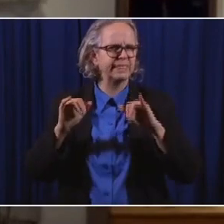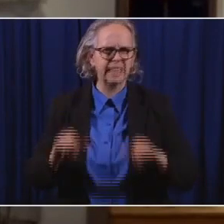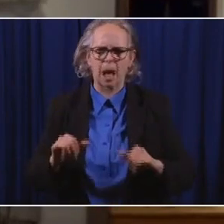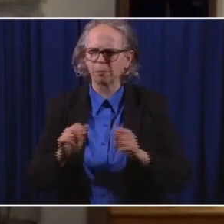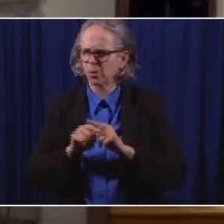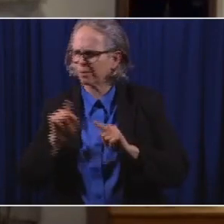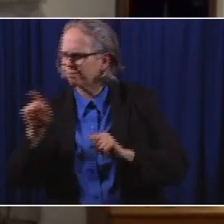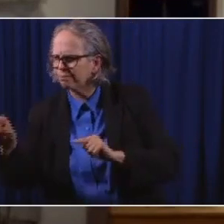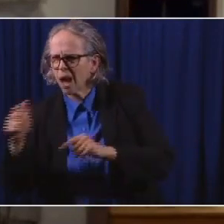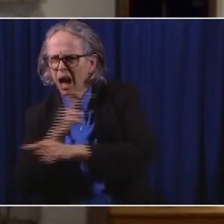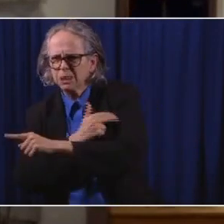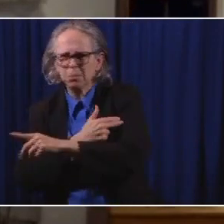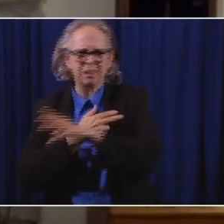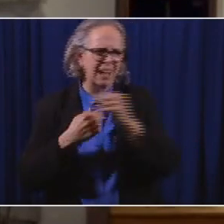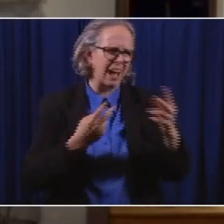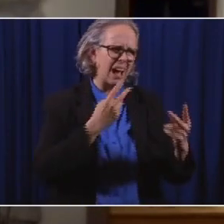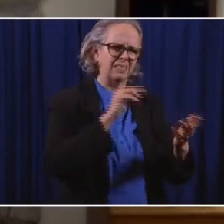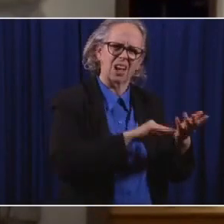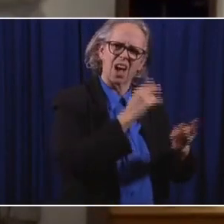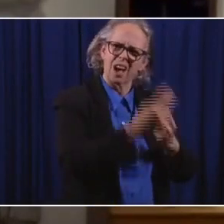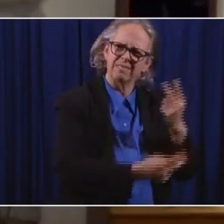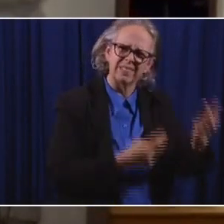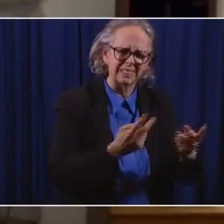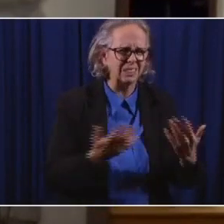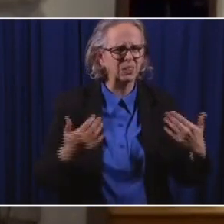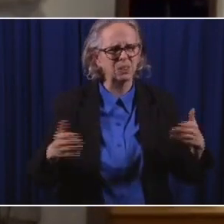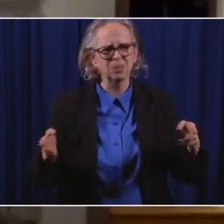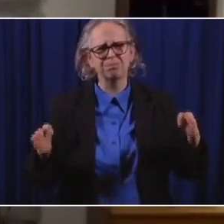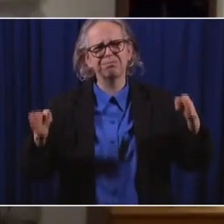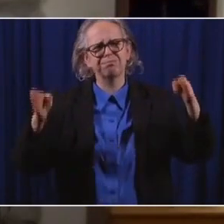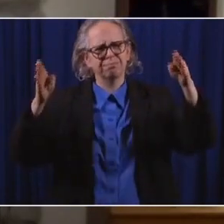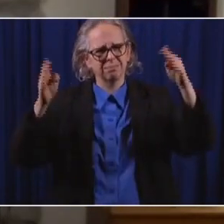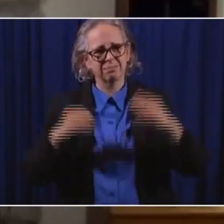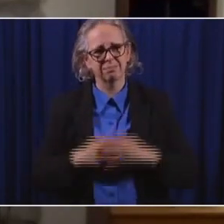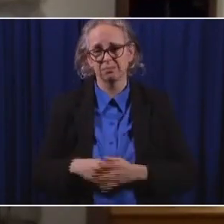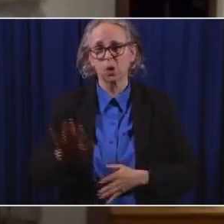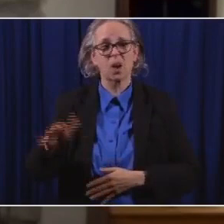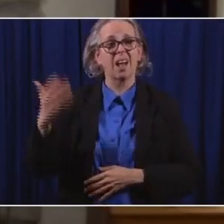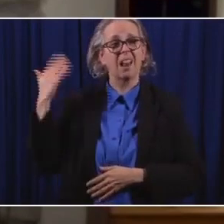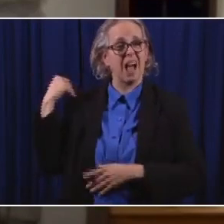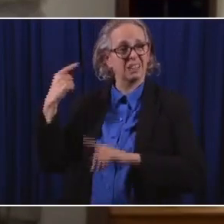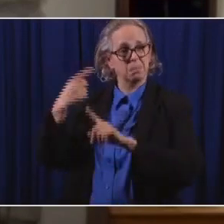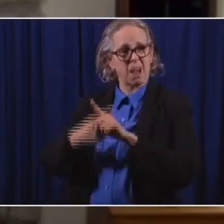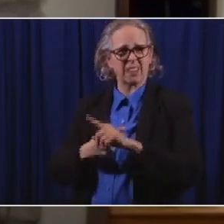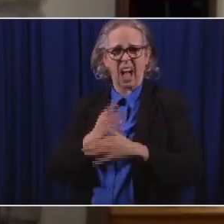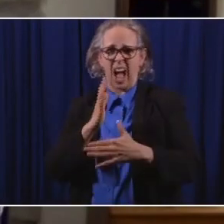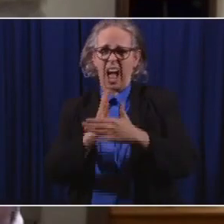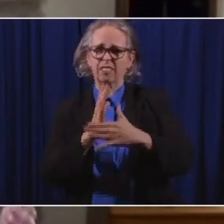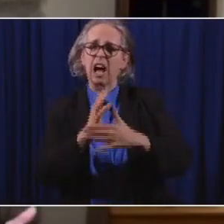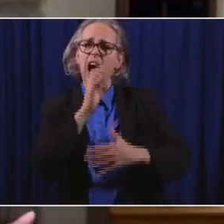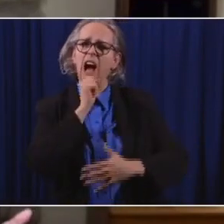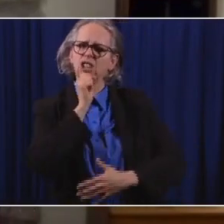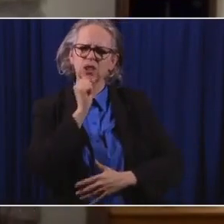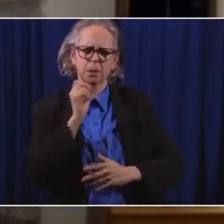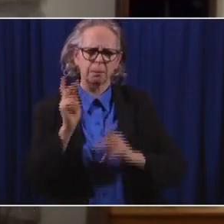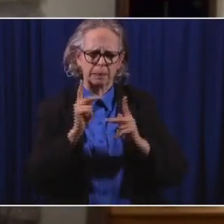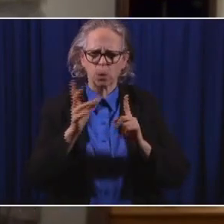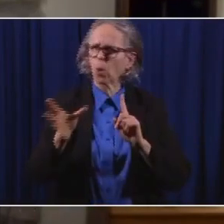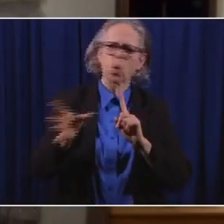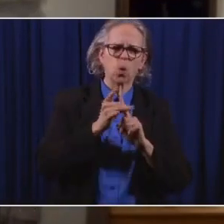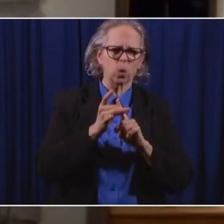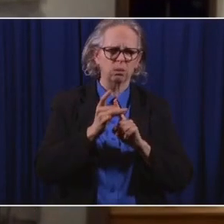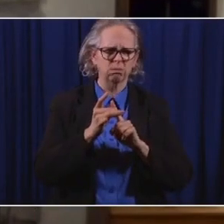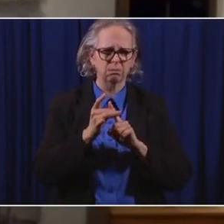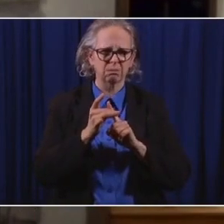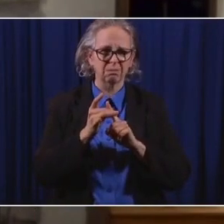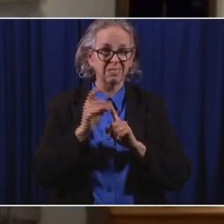During the past month, the average age of cases in Cuyahoga County, the age of the individuals